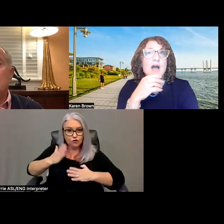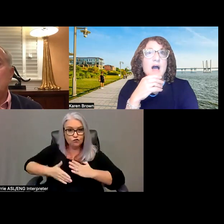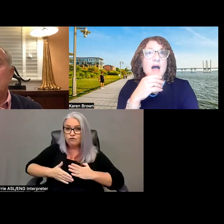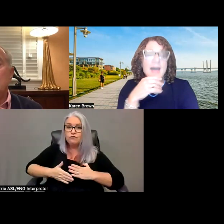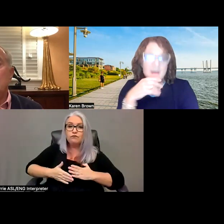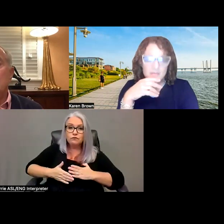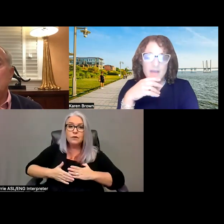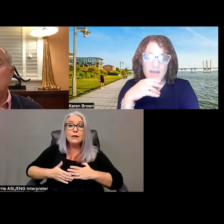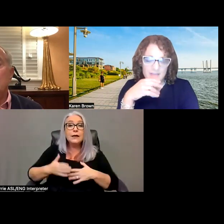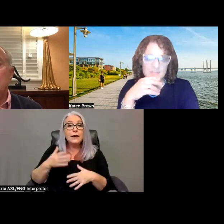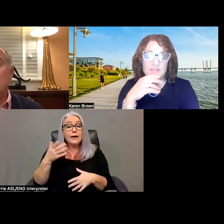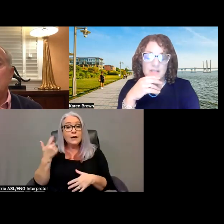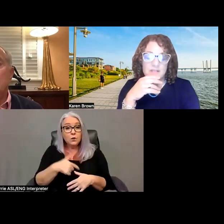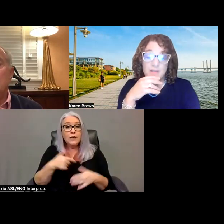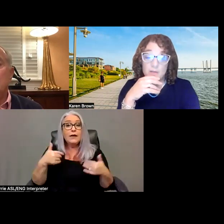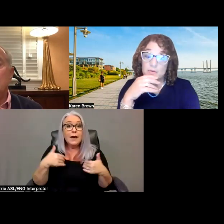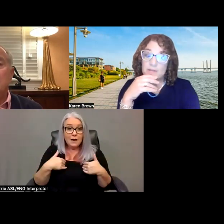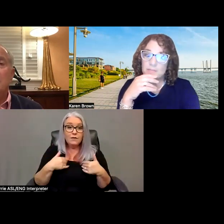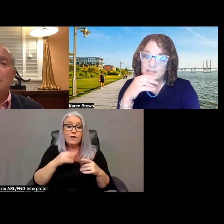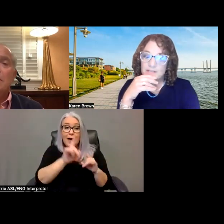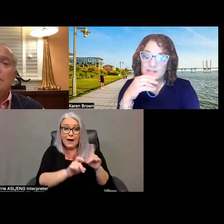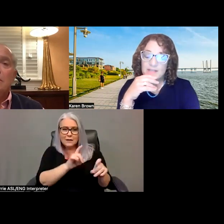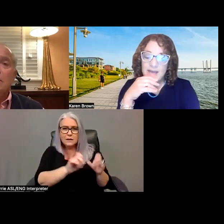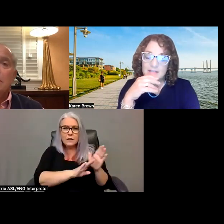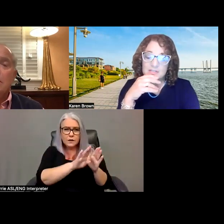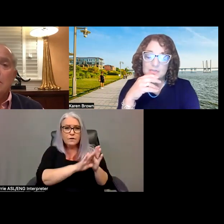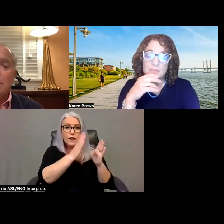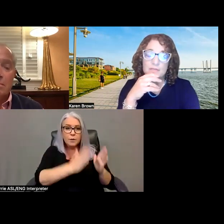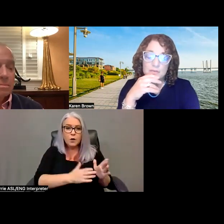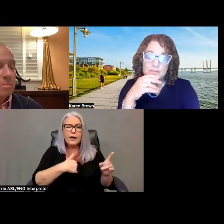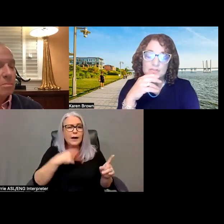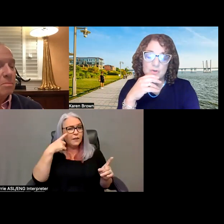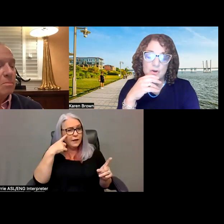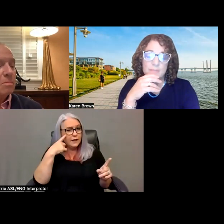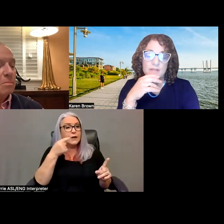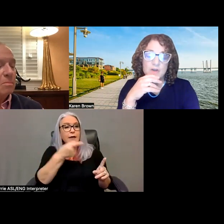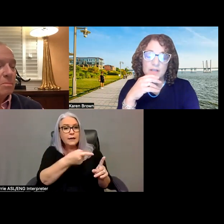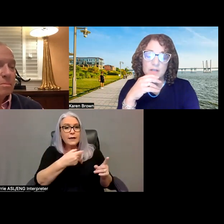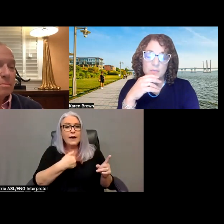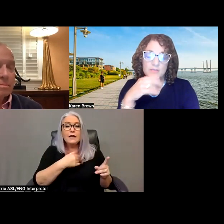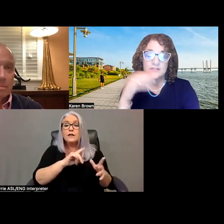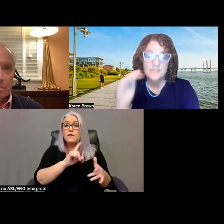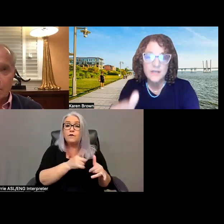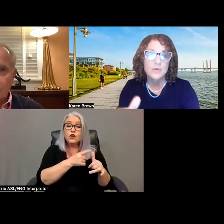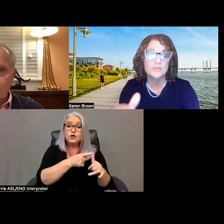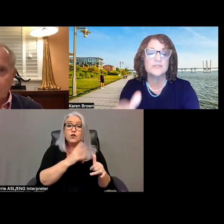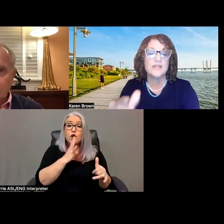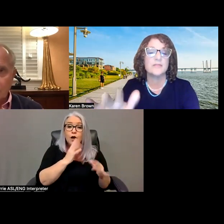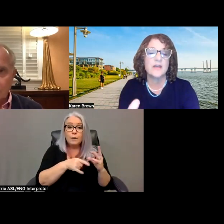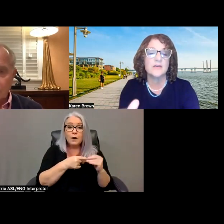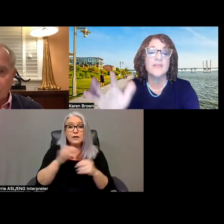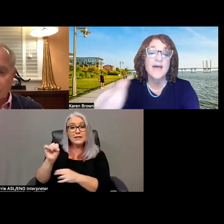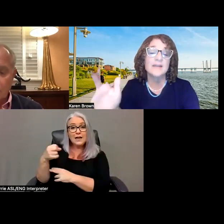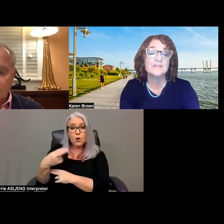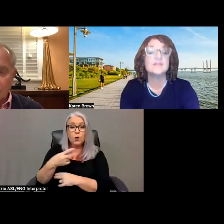we have asked the developer, and I believe that he has, to first start by talking with the stakeholders down